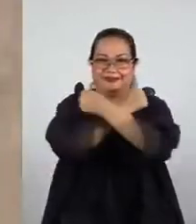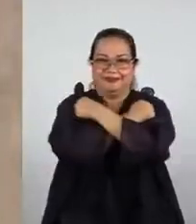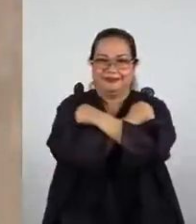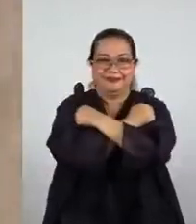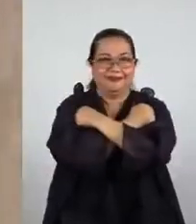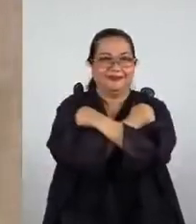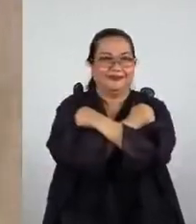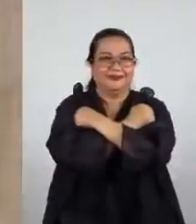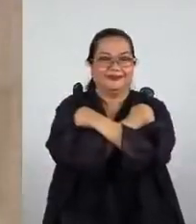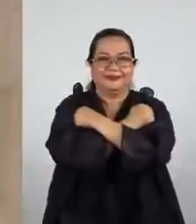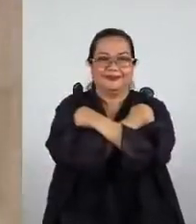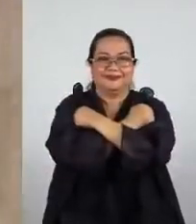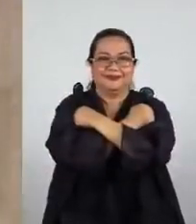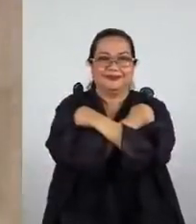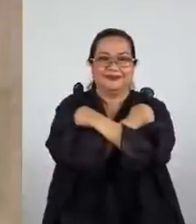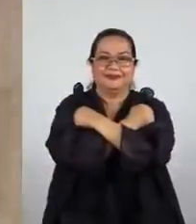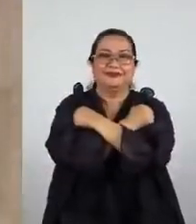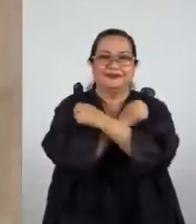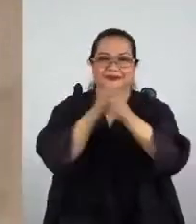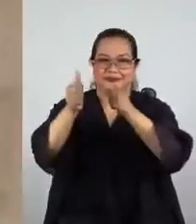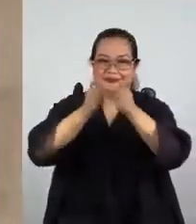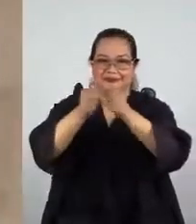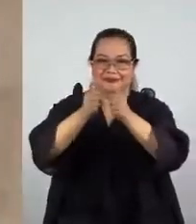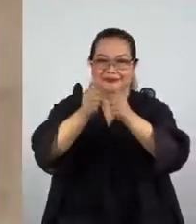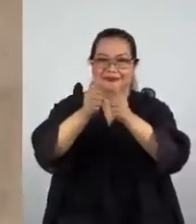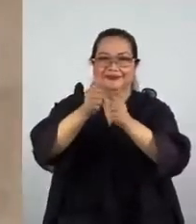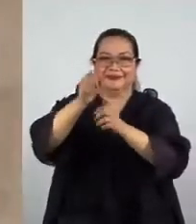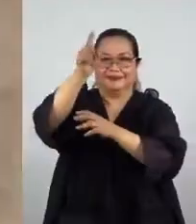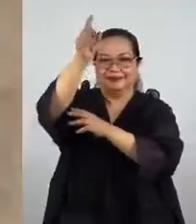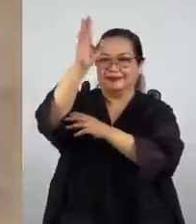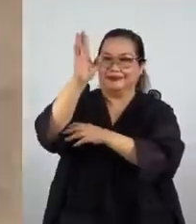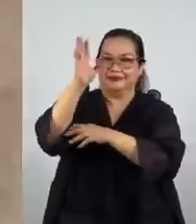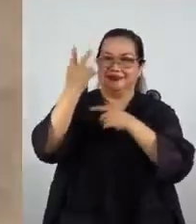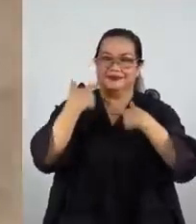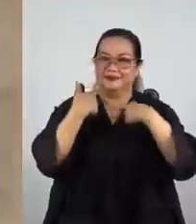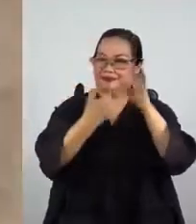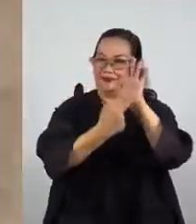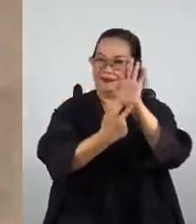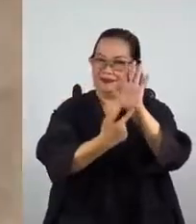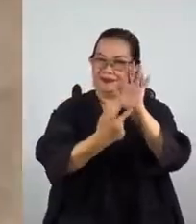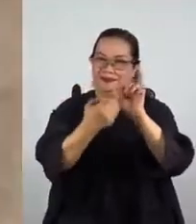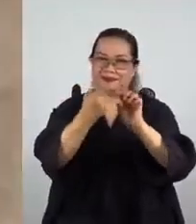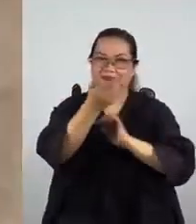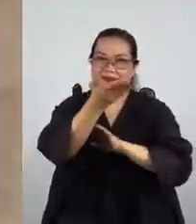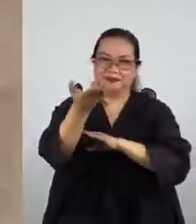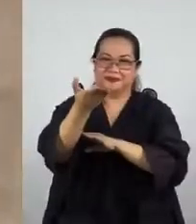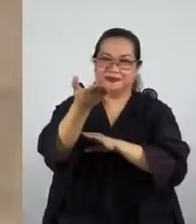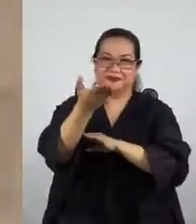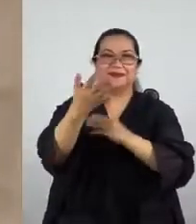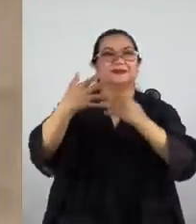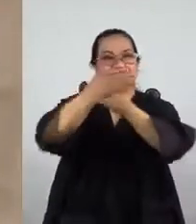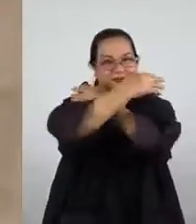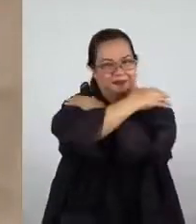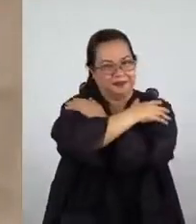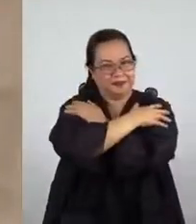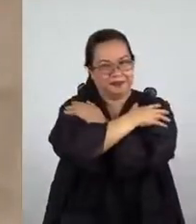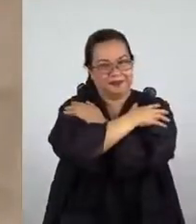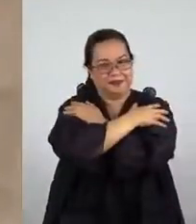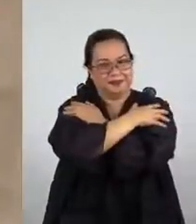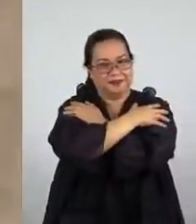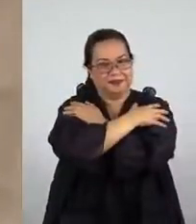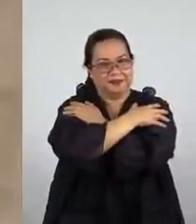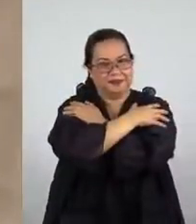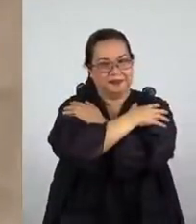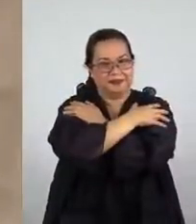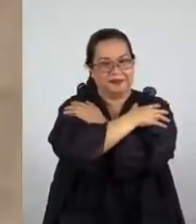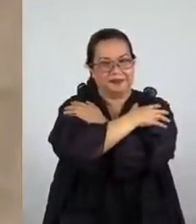they embraced the race that God had marked for them. They embraced